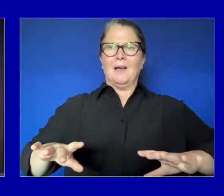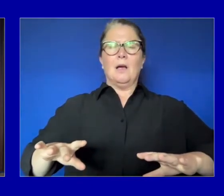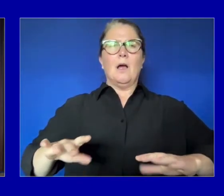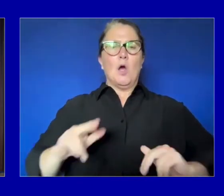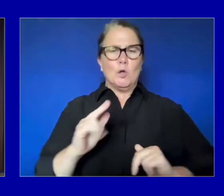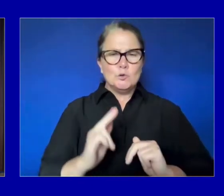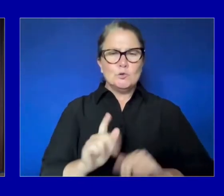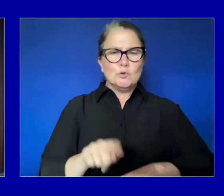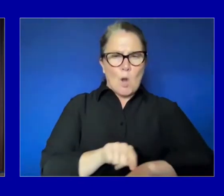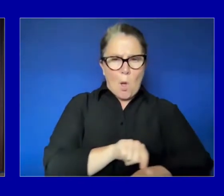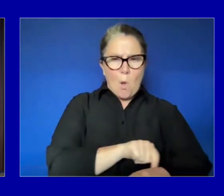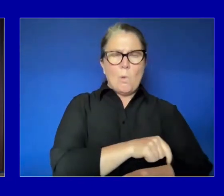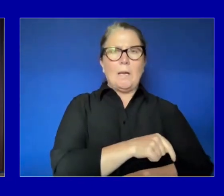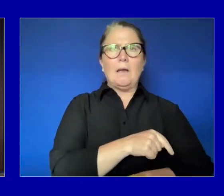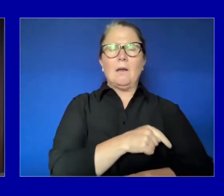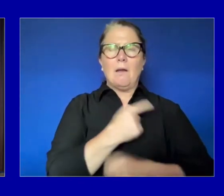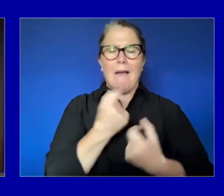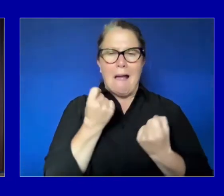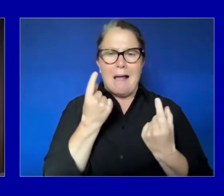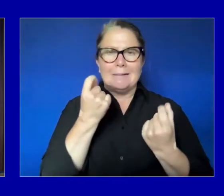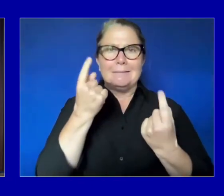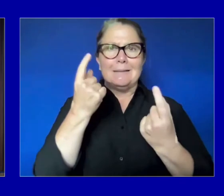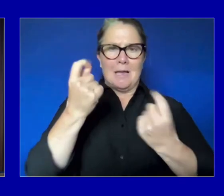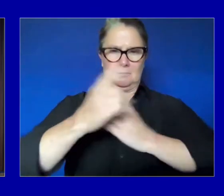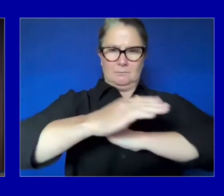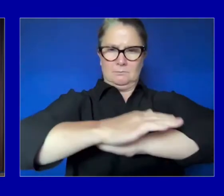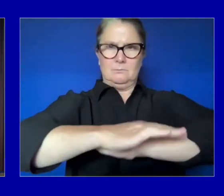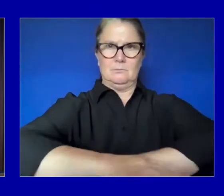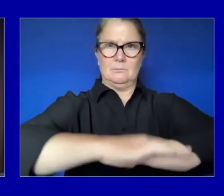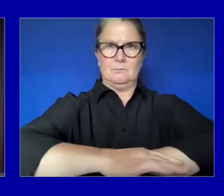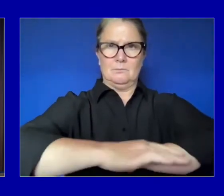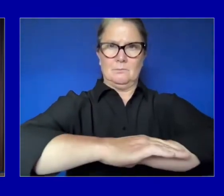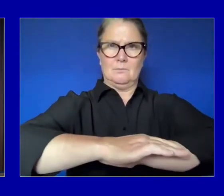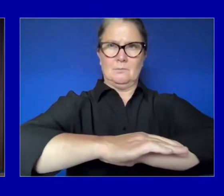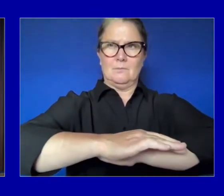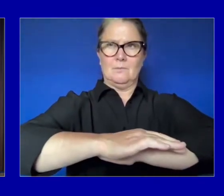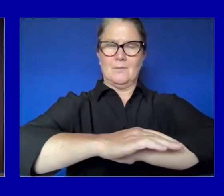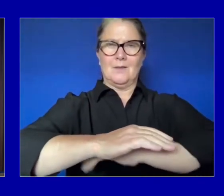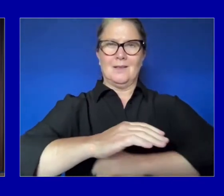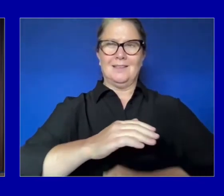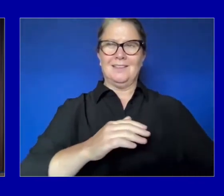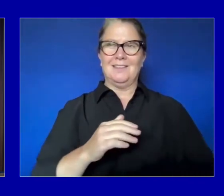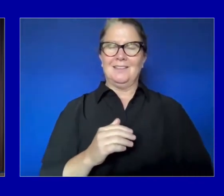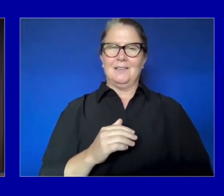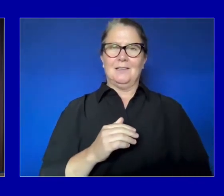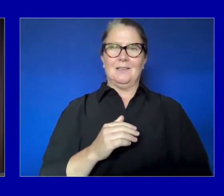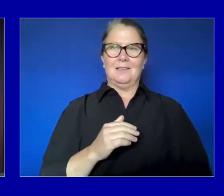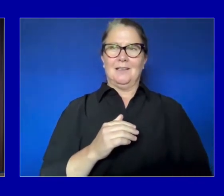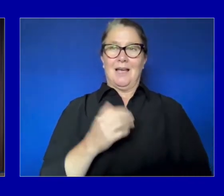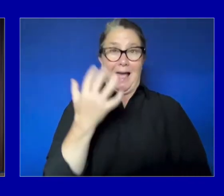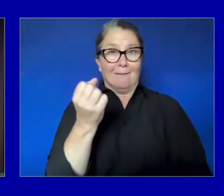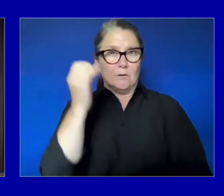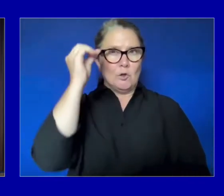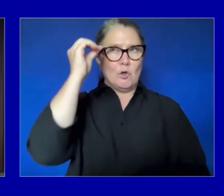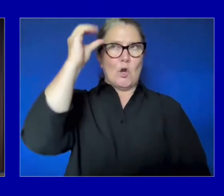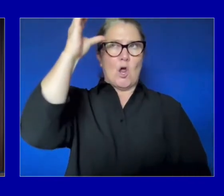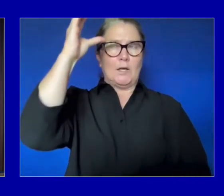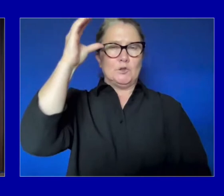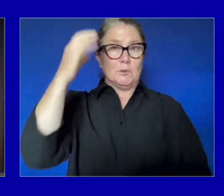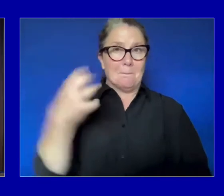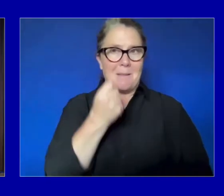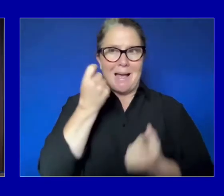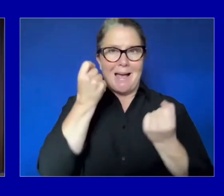something, you have to hide it, so no one else knows that you stole it. So that knowledge is hidden because you're, you know,